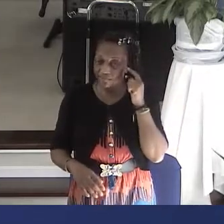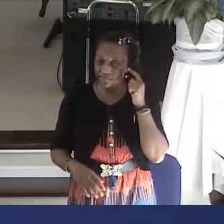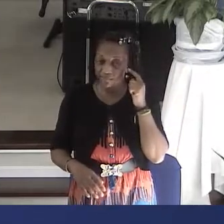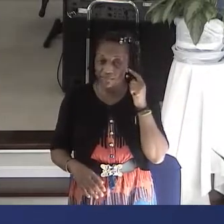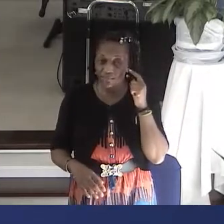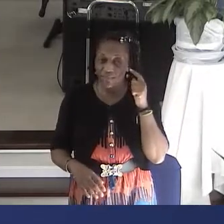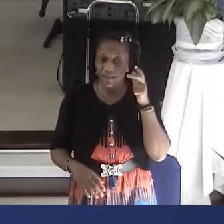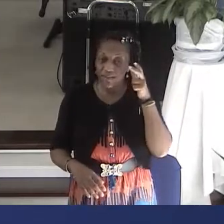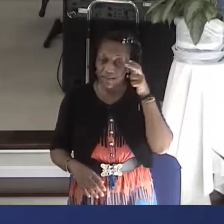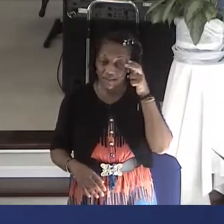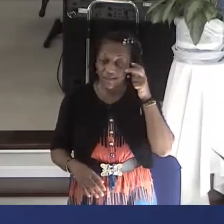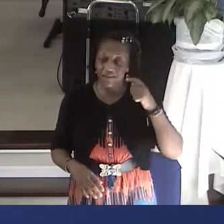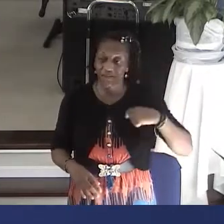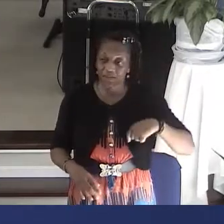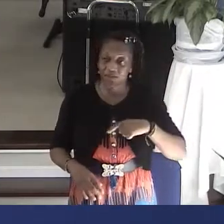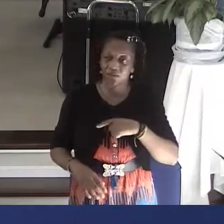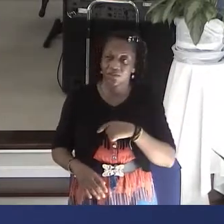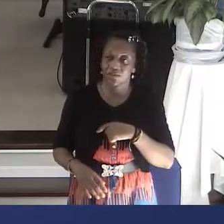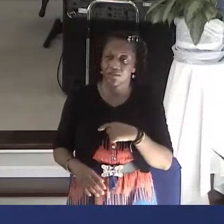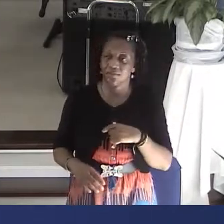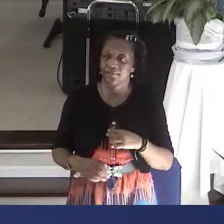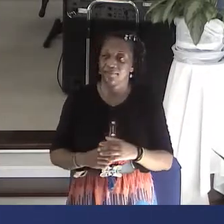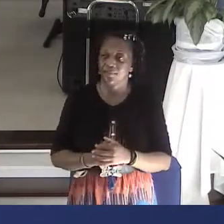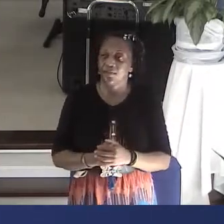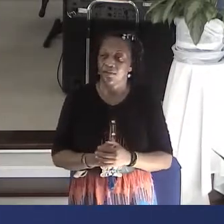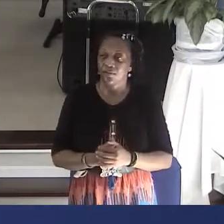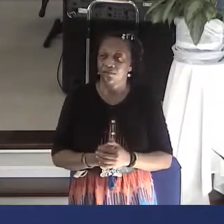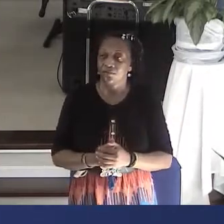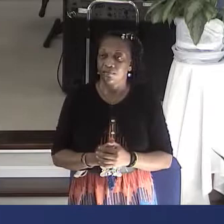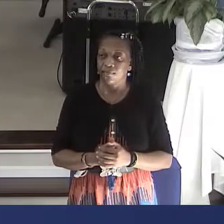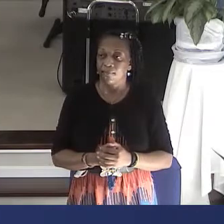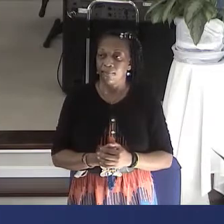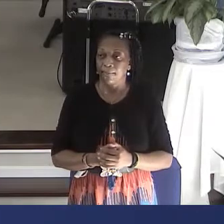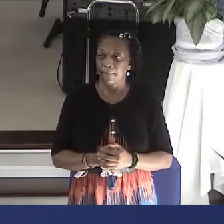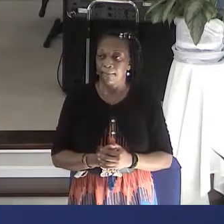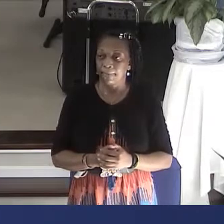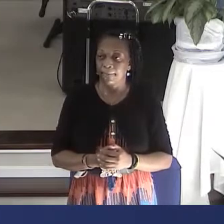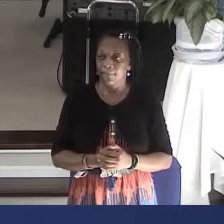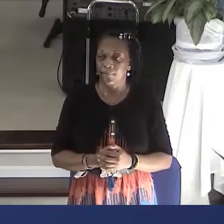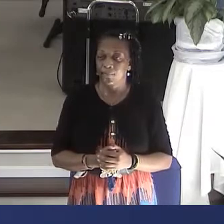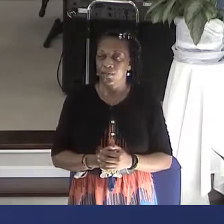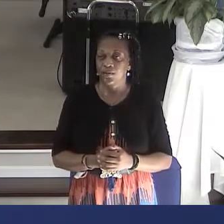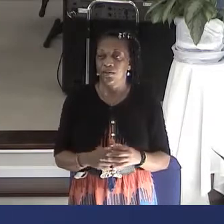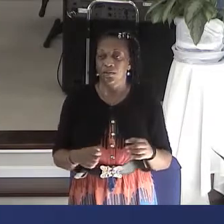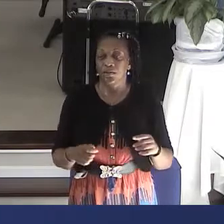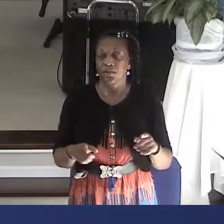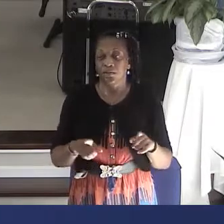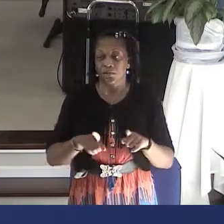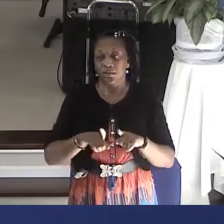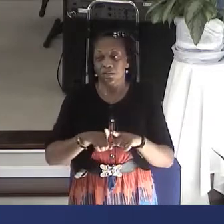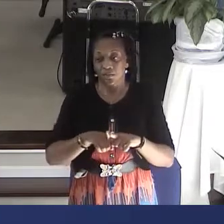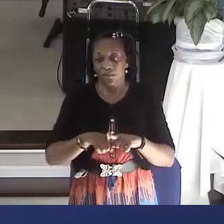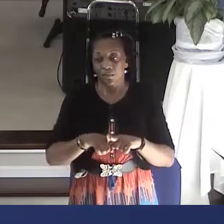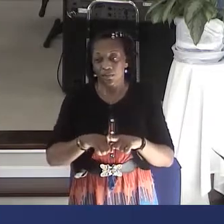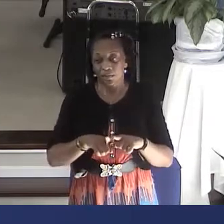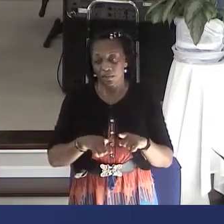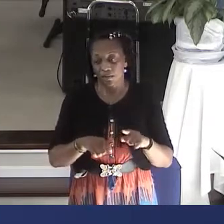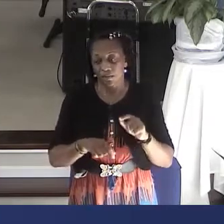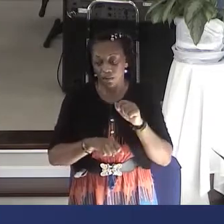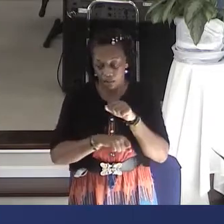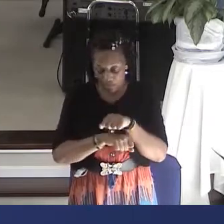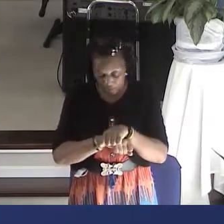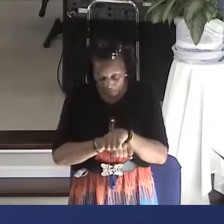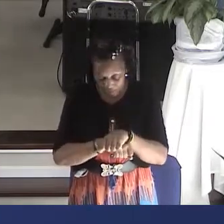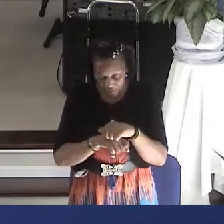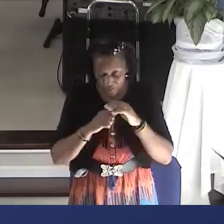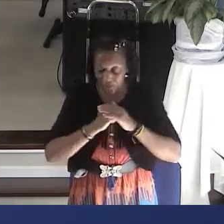And so we ask that you hear our prayer this morning as we bow down to worship you. We pray